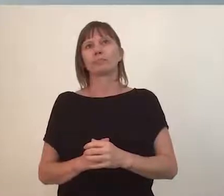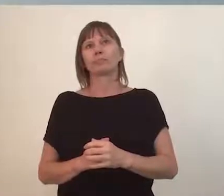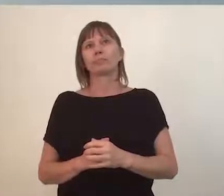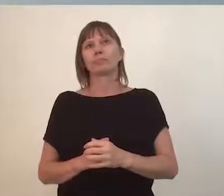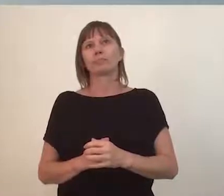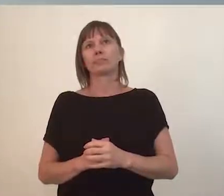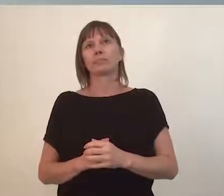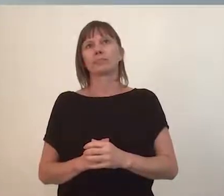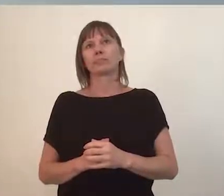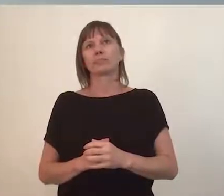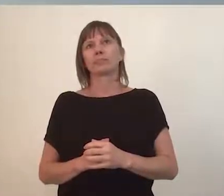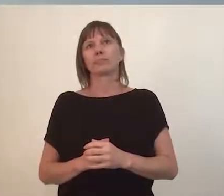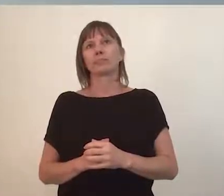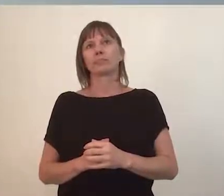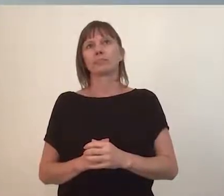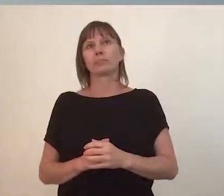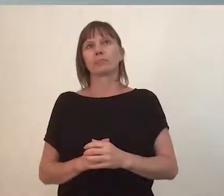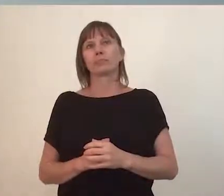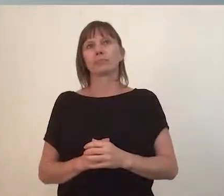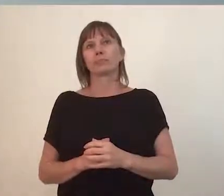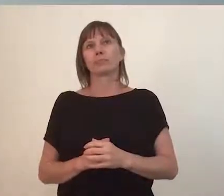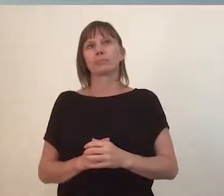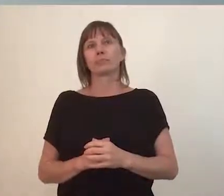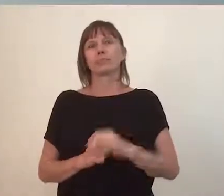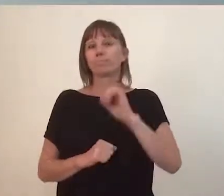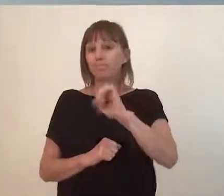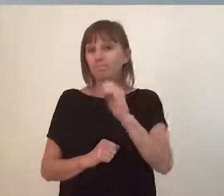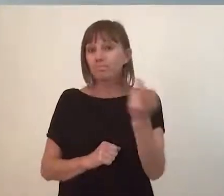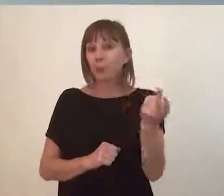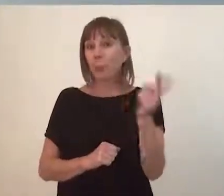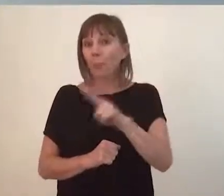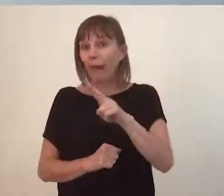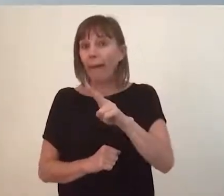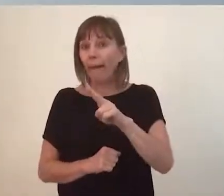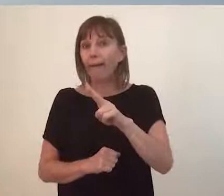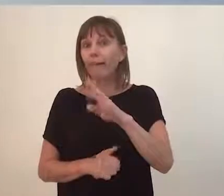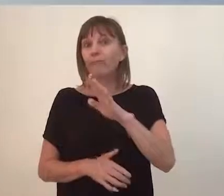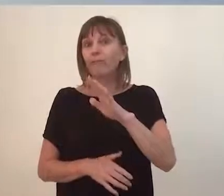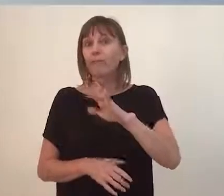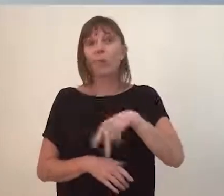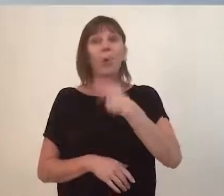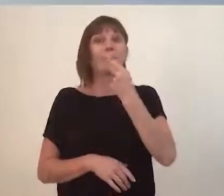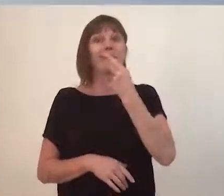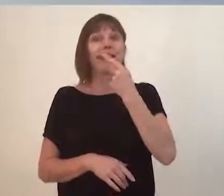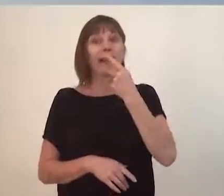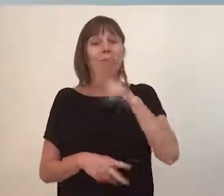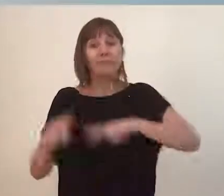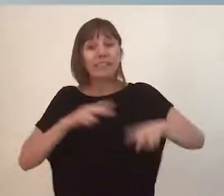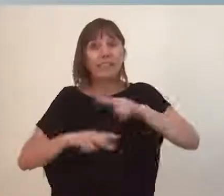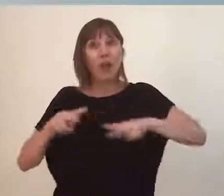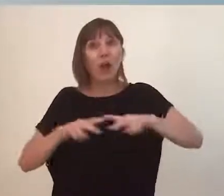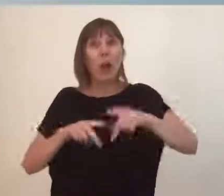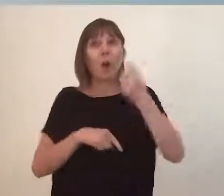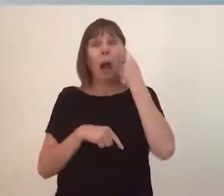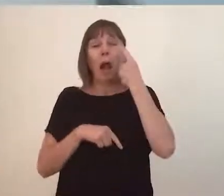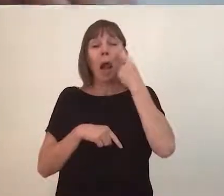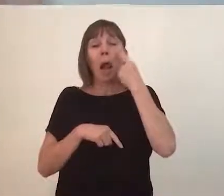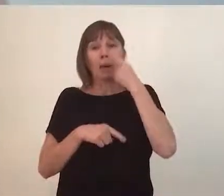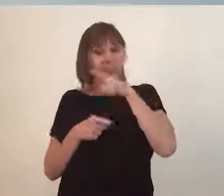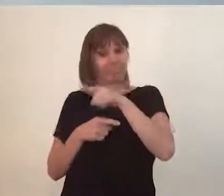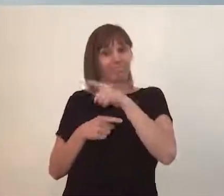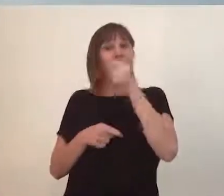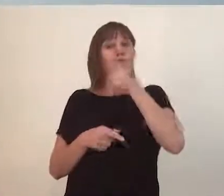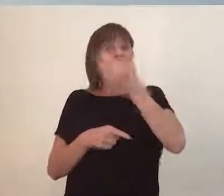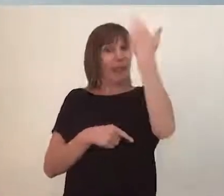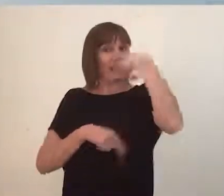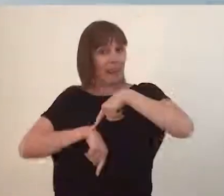all over my lid and then bring it down as well. If you're back for round 2 of the videos, I'm dipping back